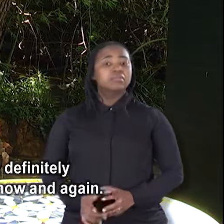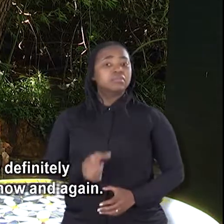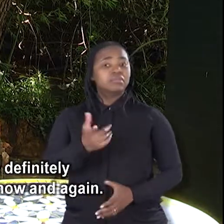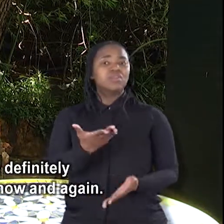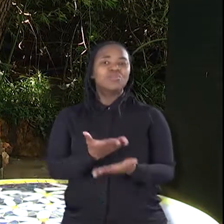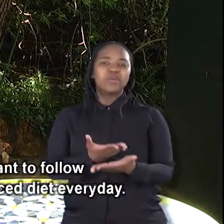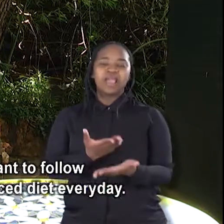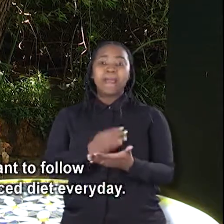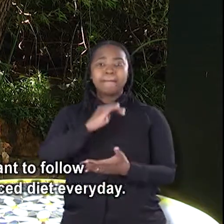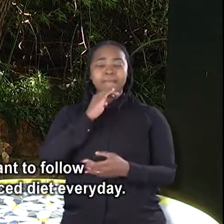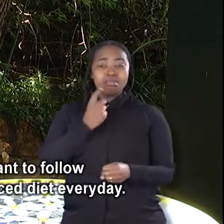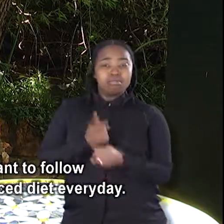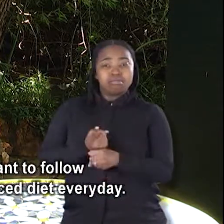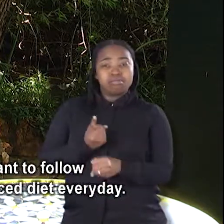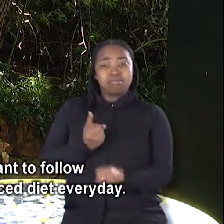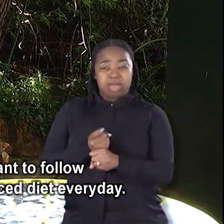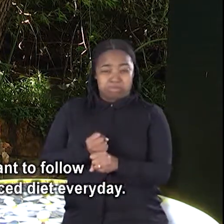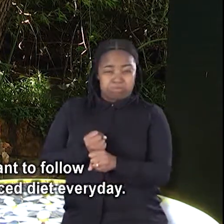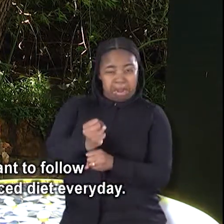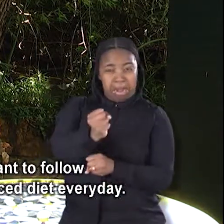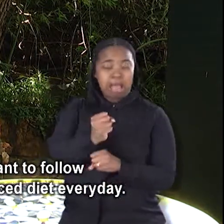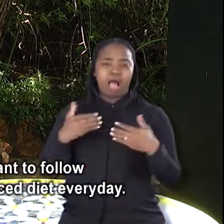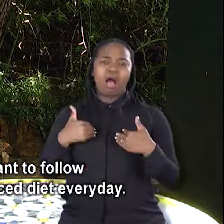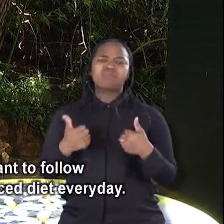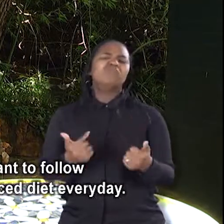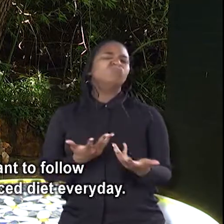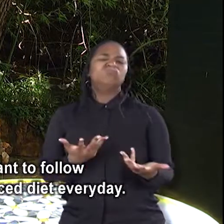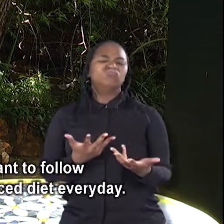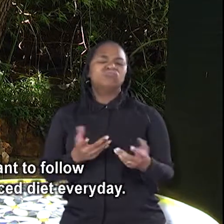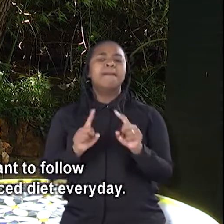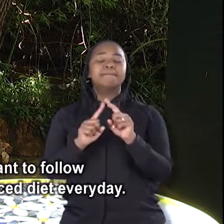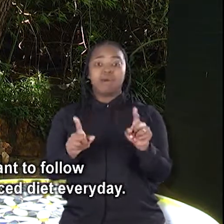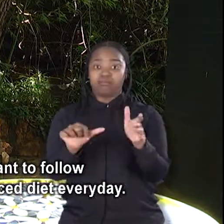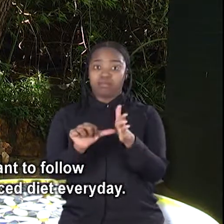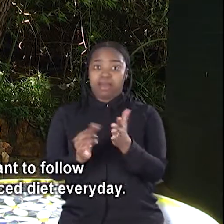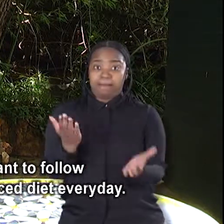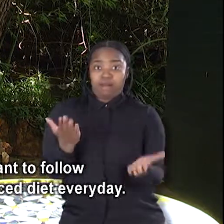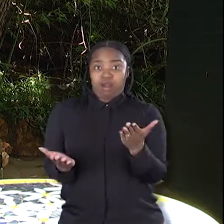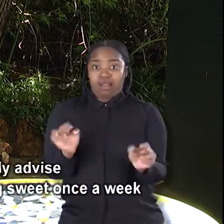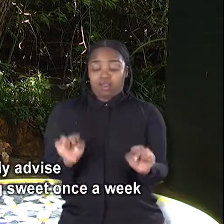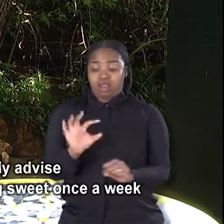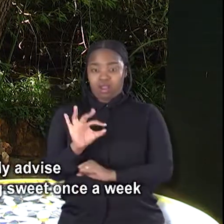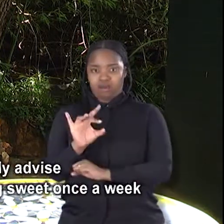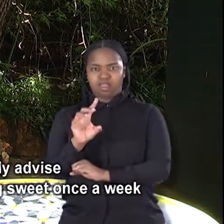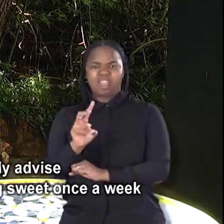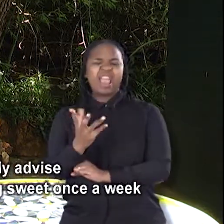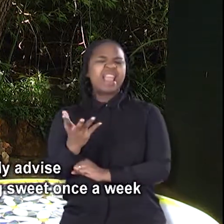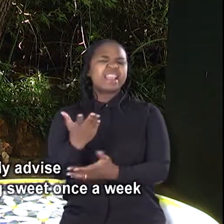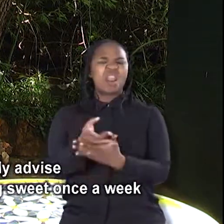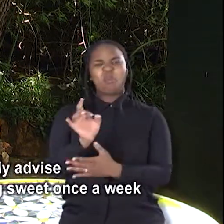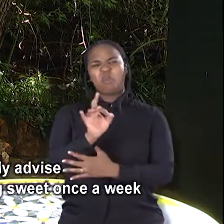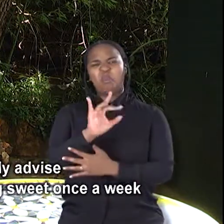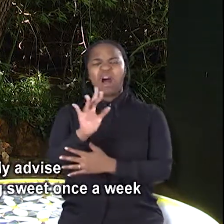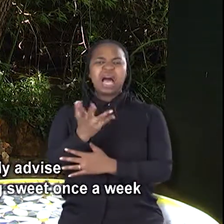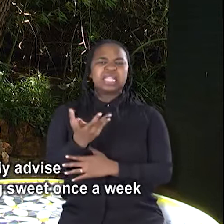a treat now and again Important is to make sure you follow a healthy, balanced diet every day And then I